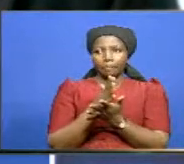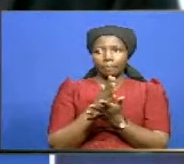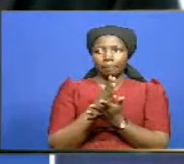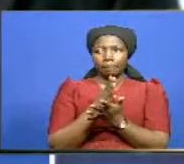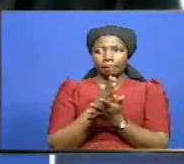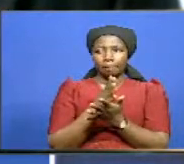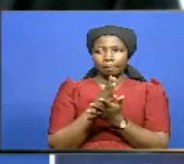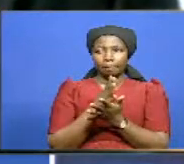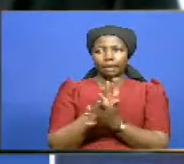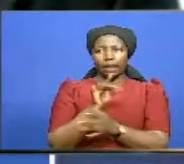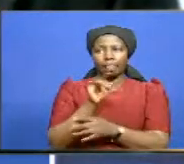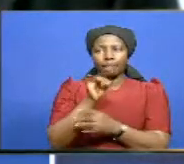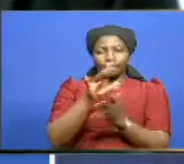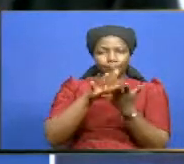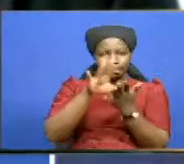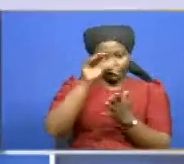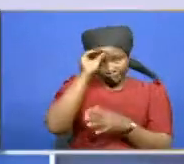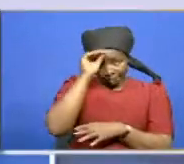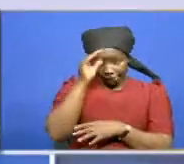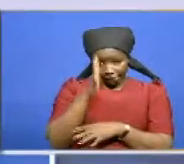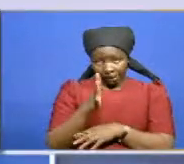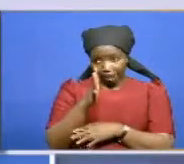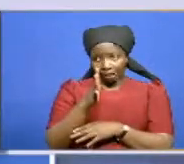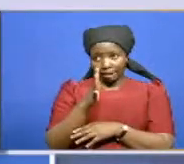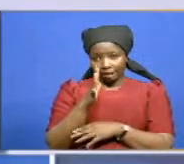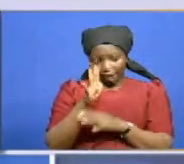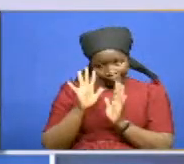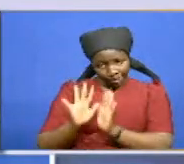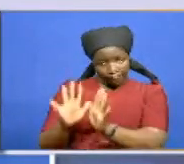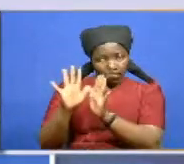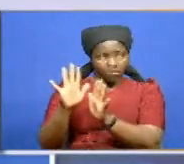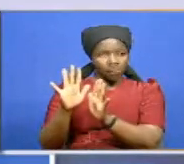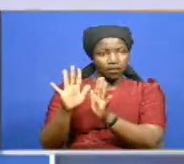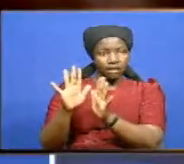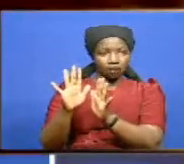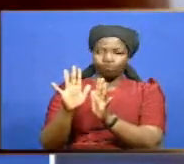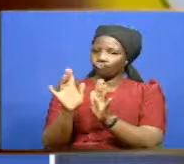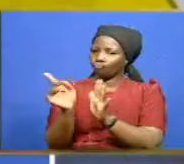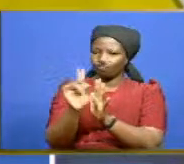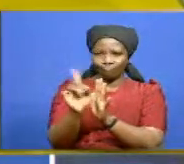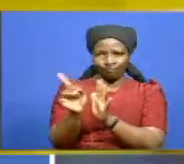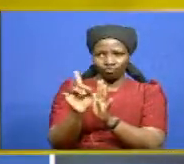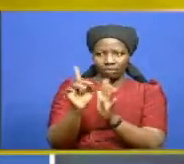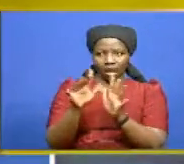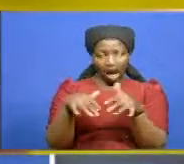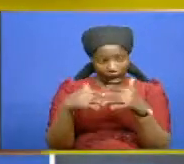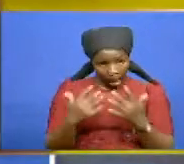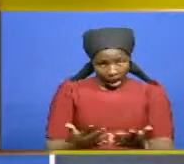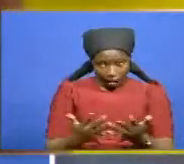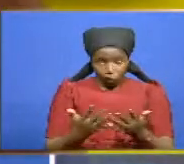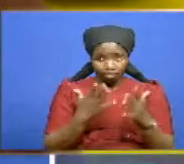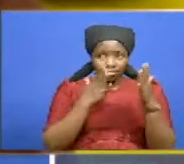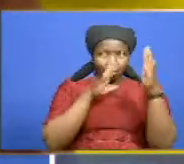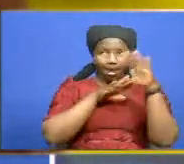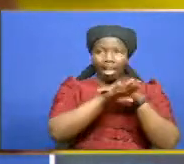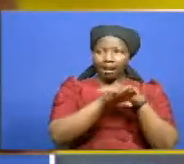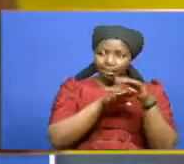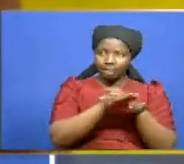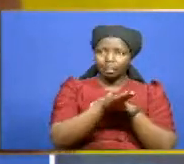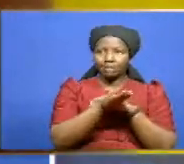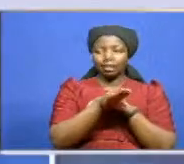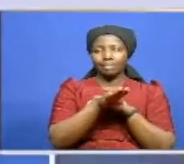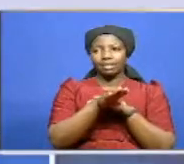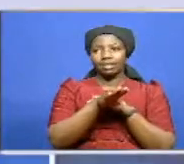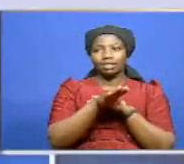that these learners are not left behind in terms of access of